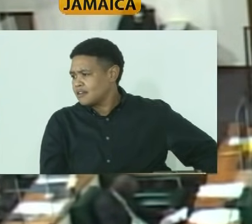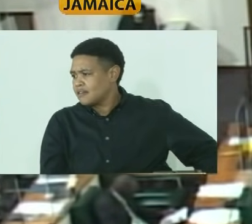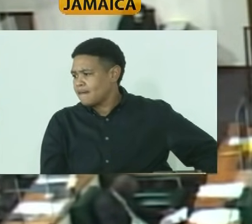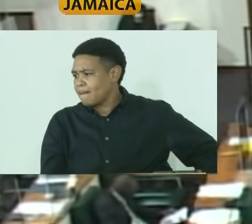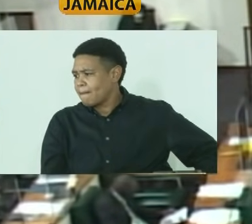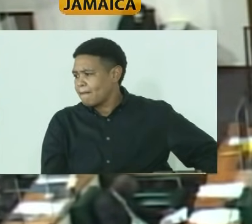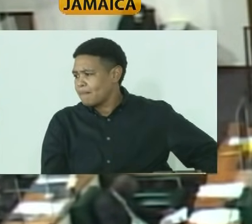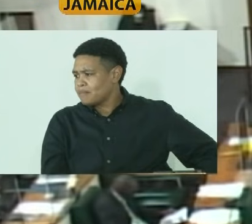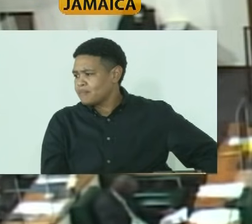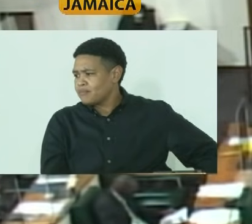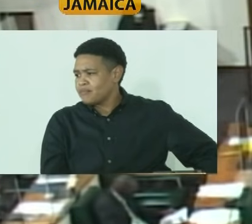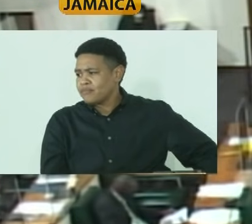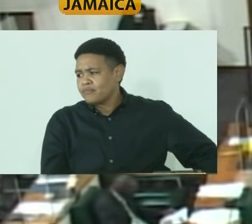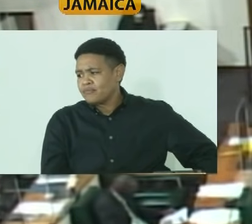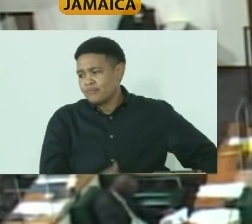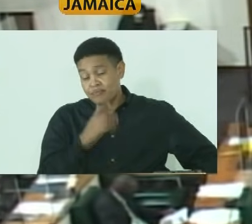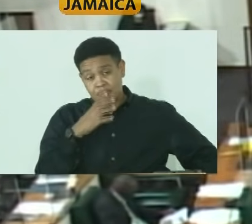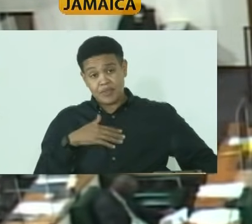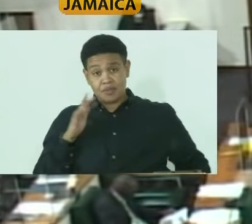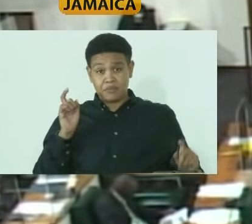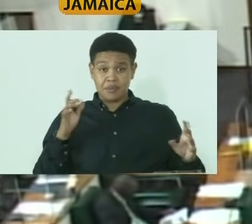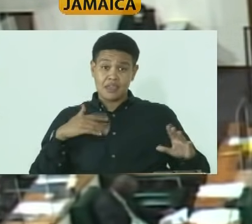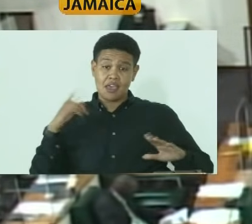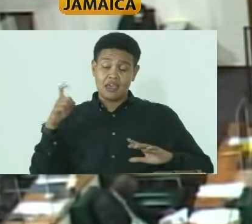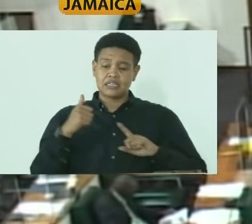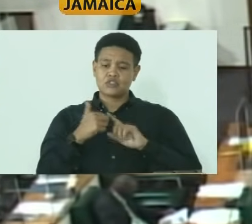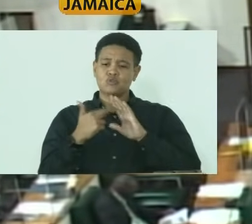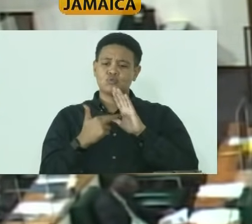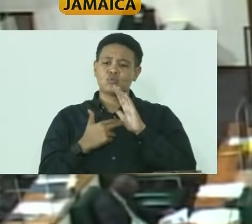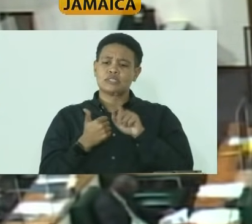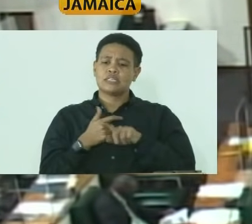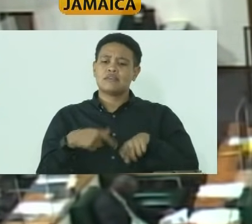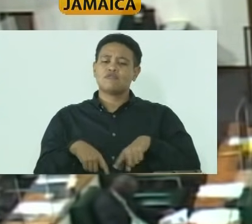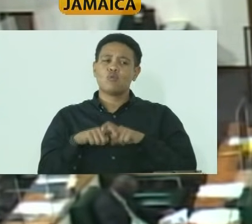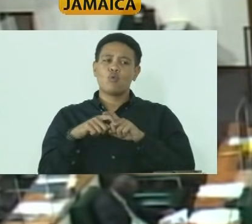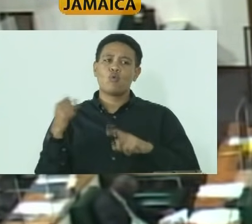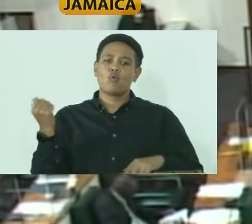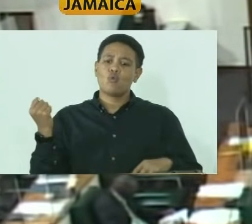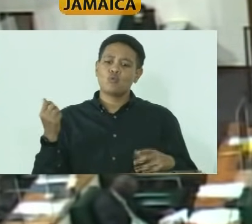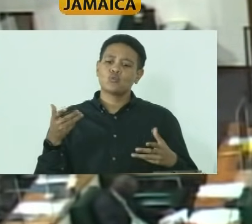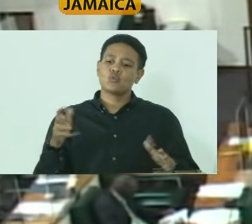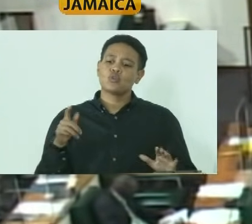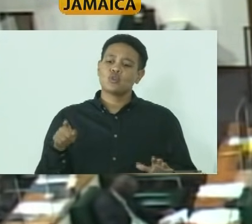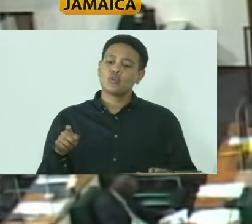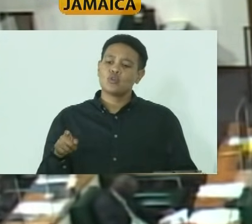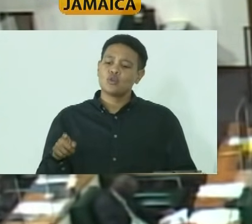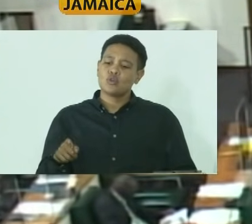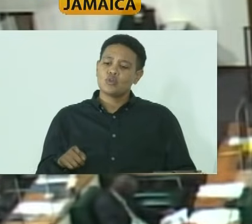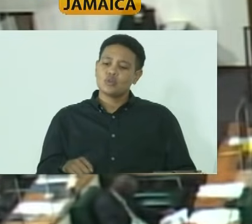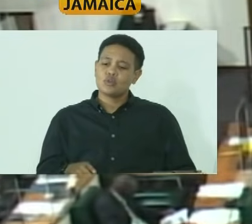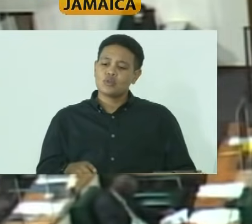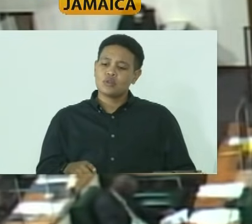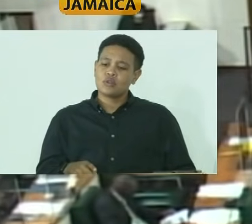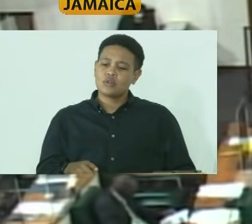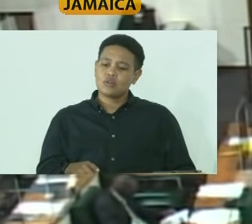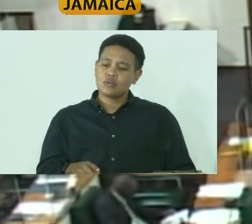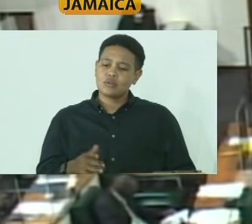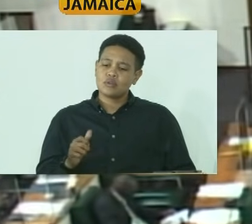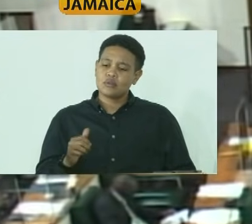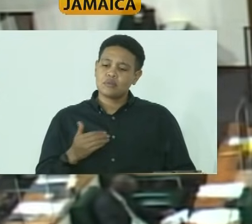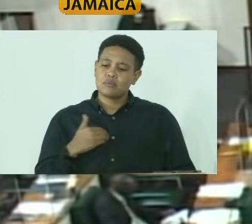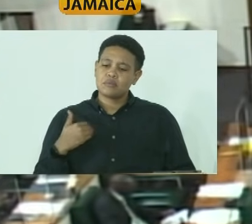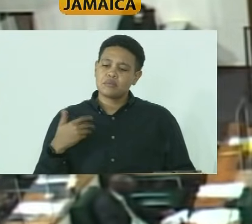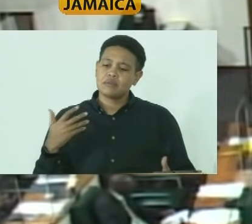Madam Speaker, I ask that the standing orders be suspended to enable the member to